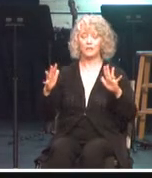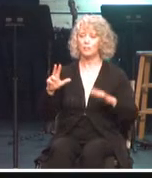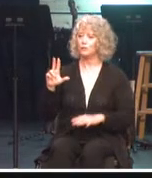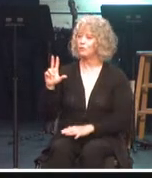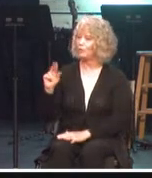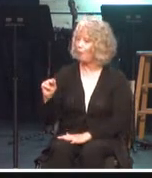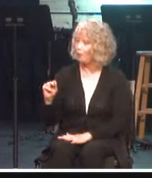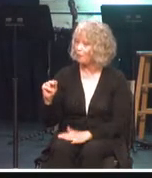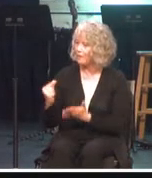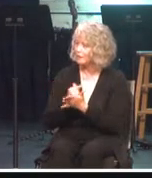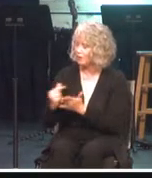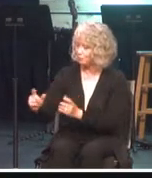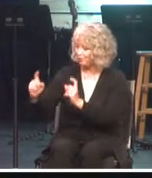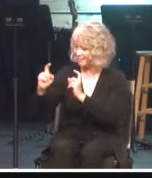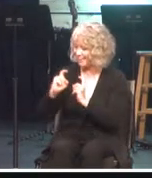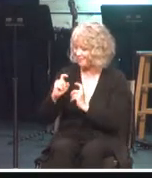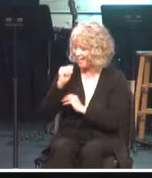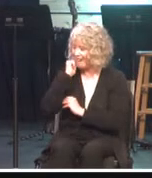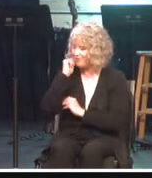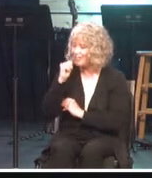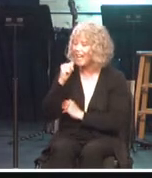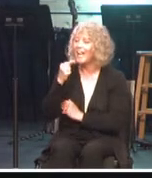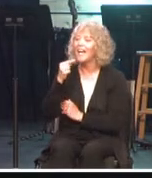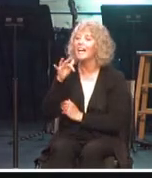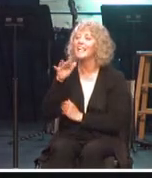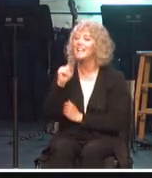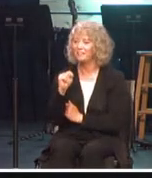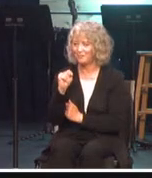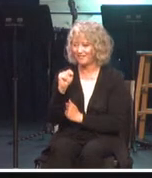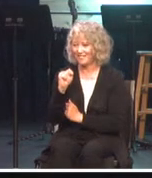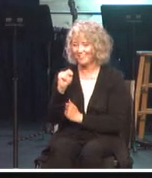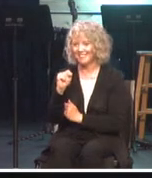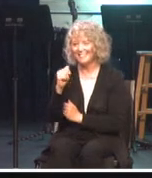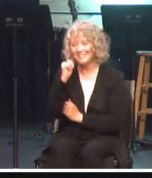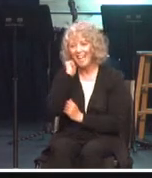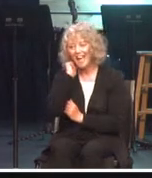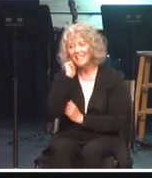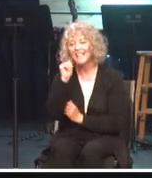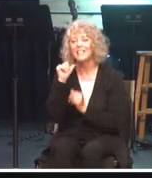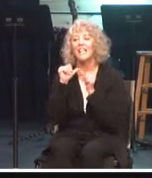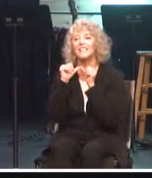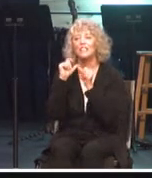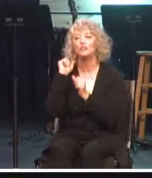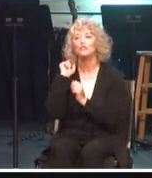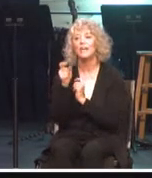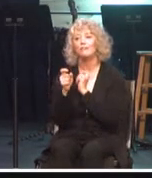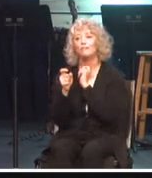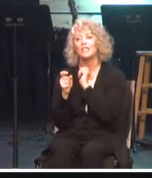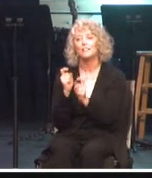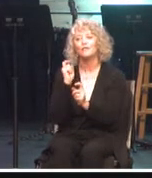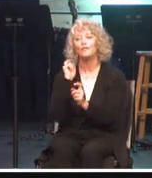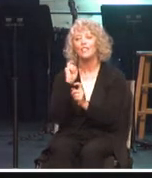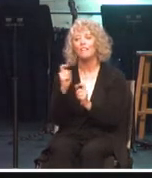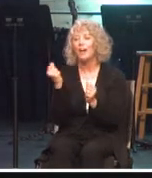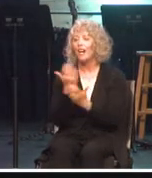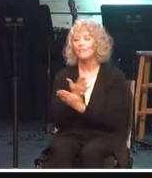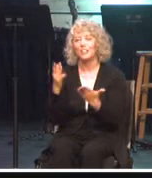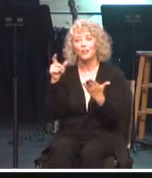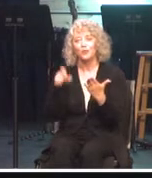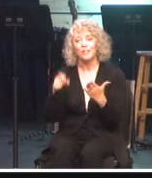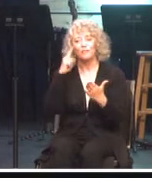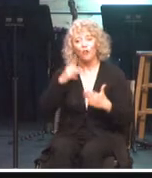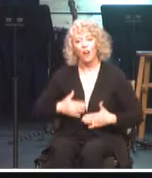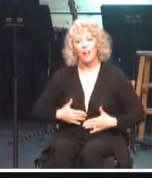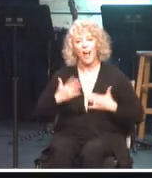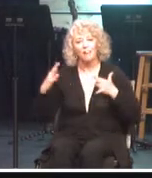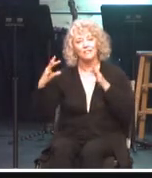to us every day as a gift that keeps on giving to us everything we need for